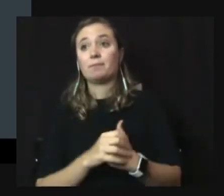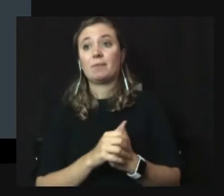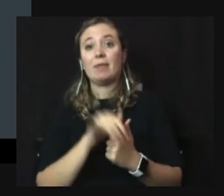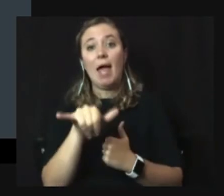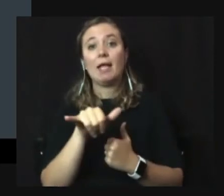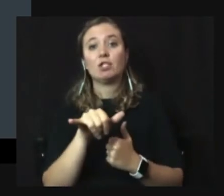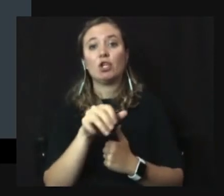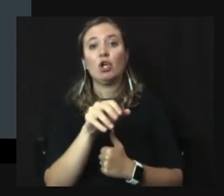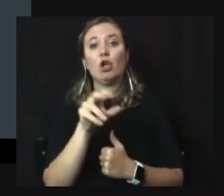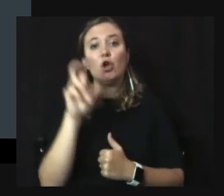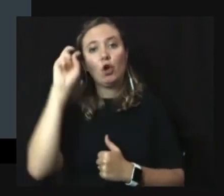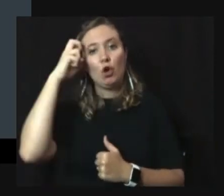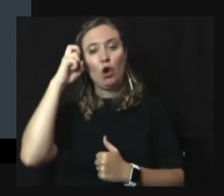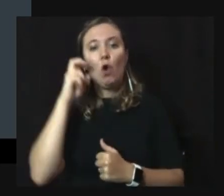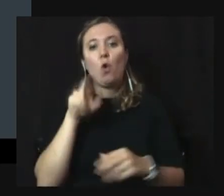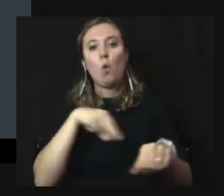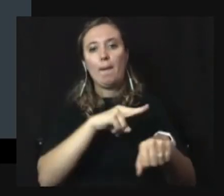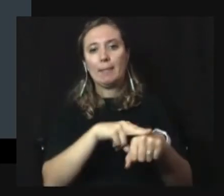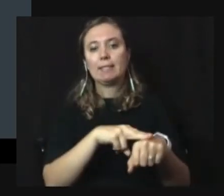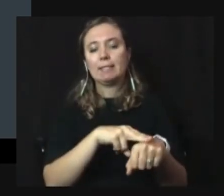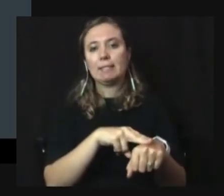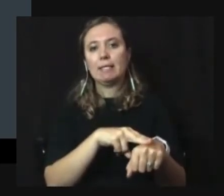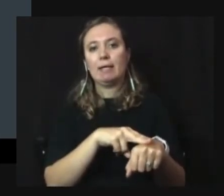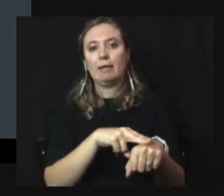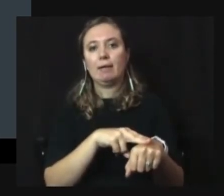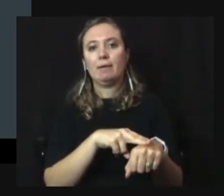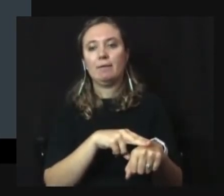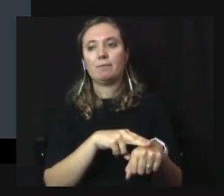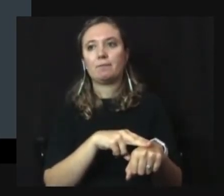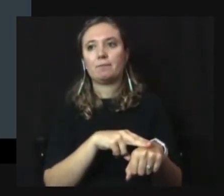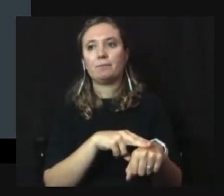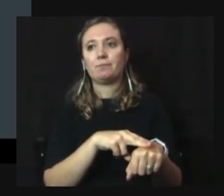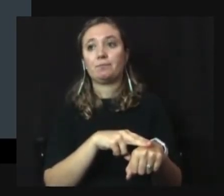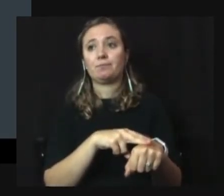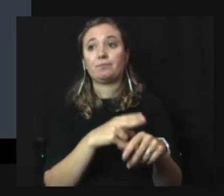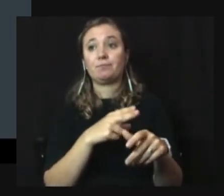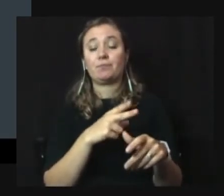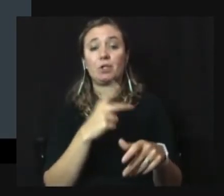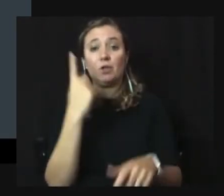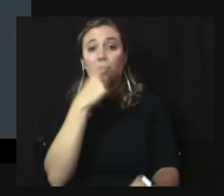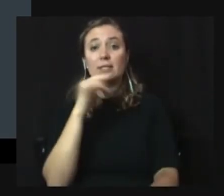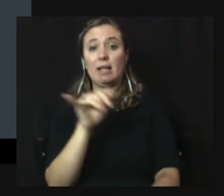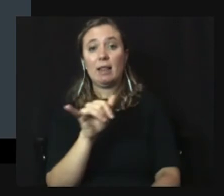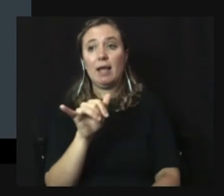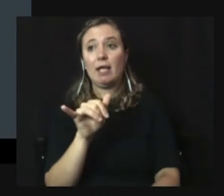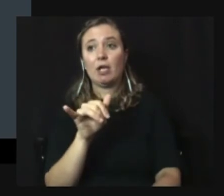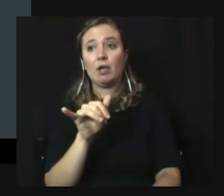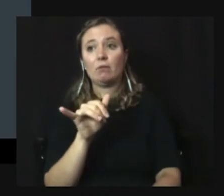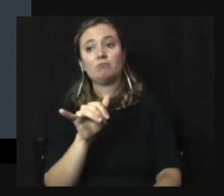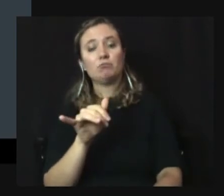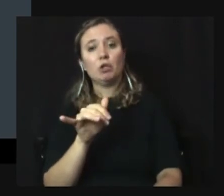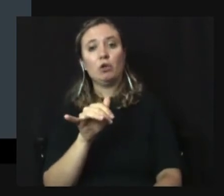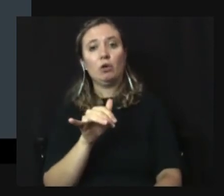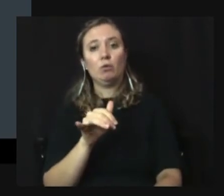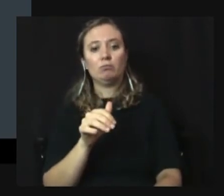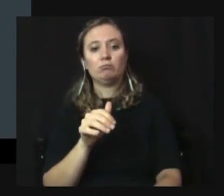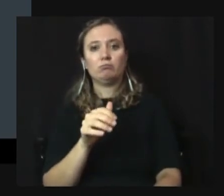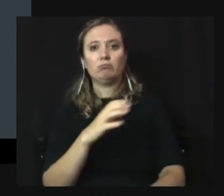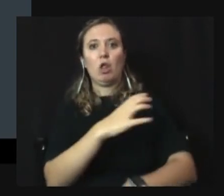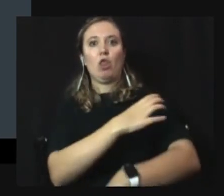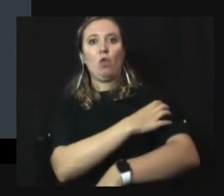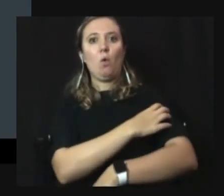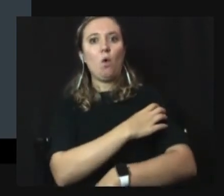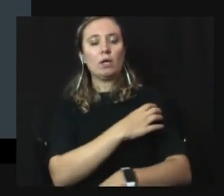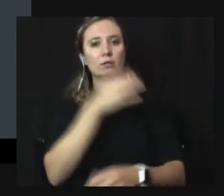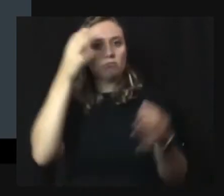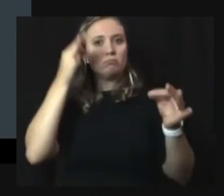Neuronormative parenting often looks like we're supposed to be authoritative versus